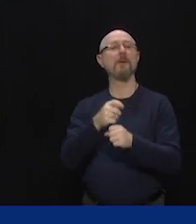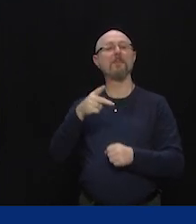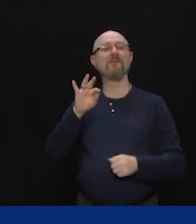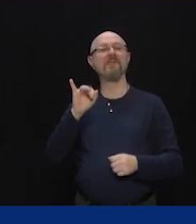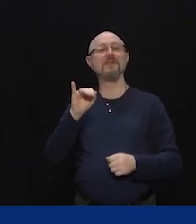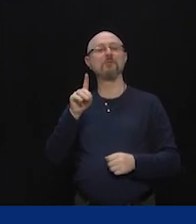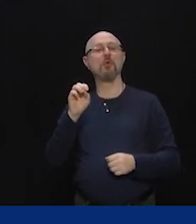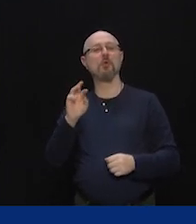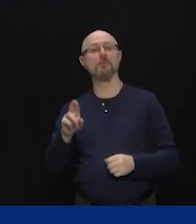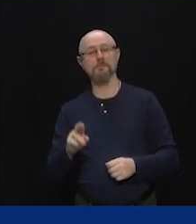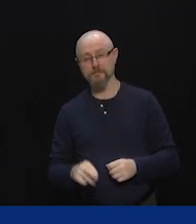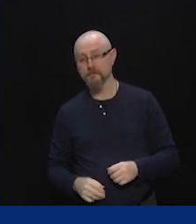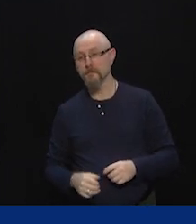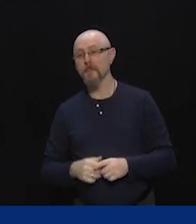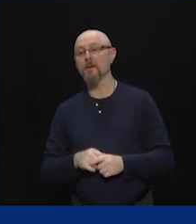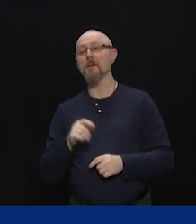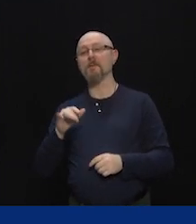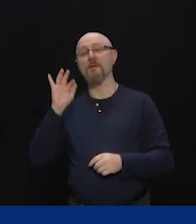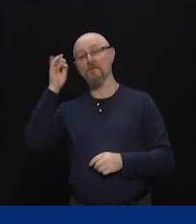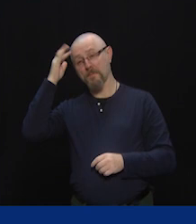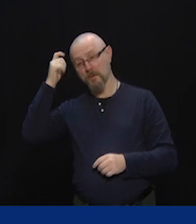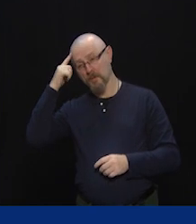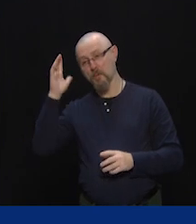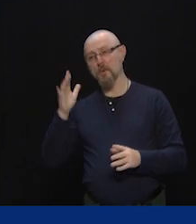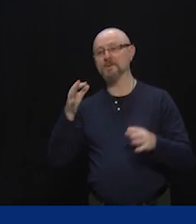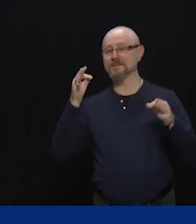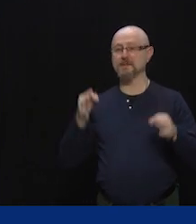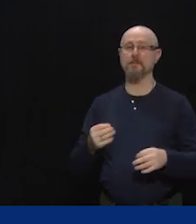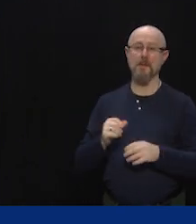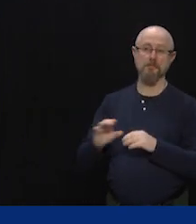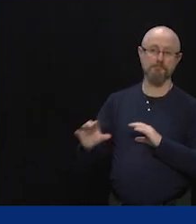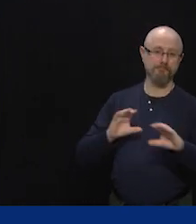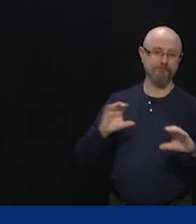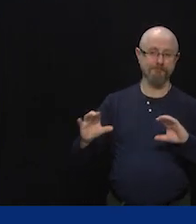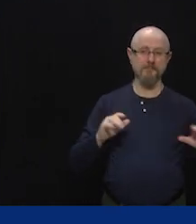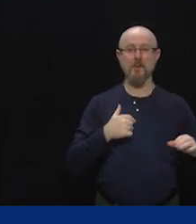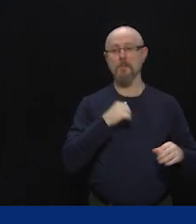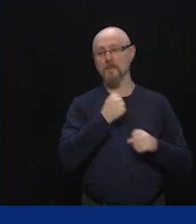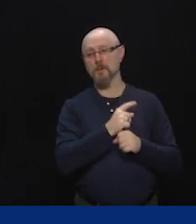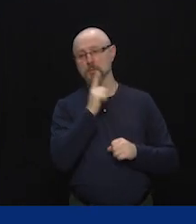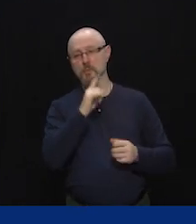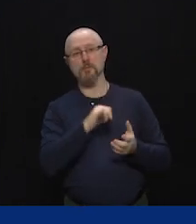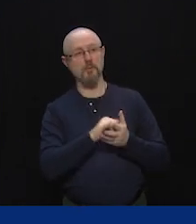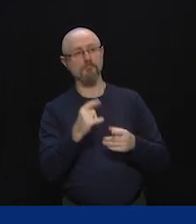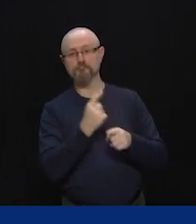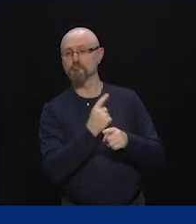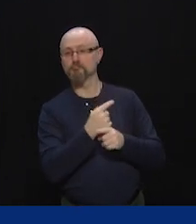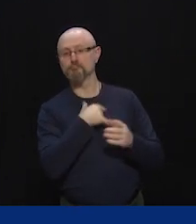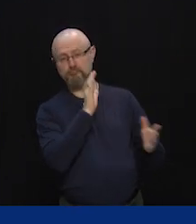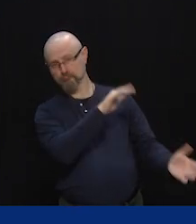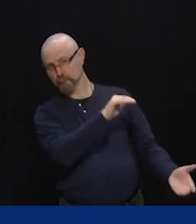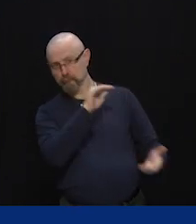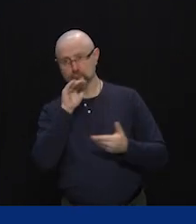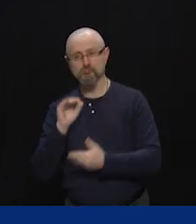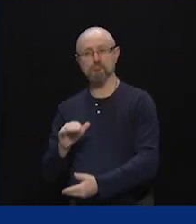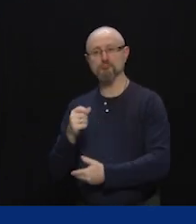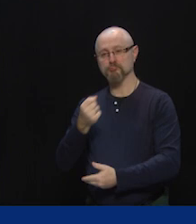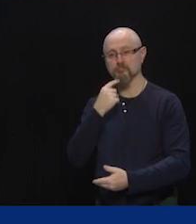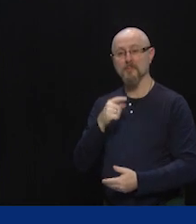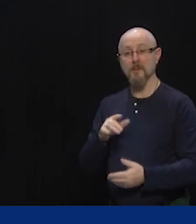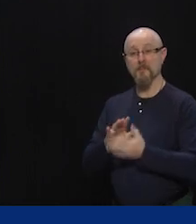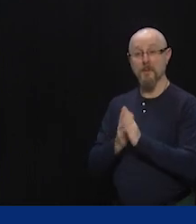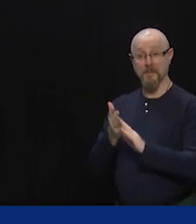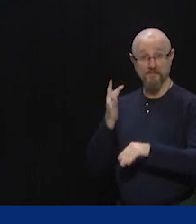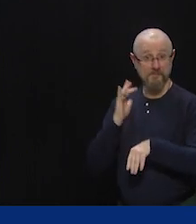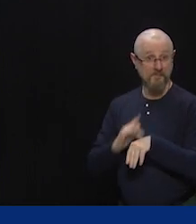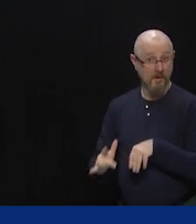are on federal allocation, so New York wants to make sure that we get our fair share. But in addition, when they become commercially available, we'll be first